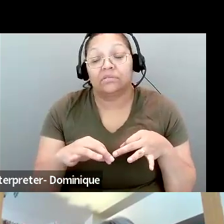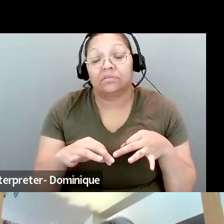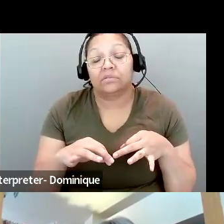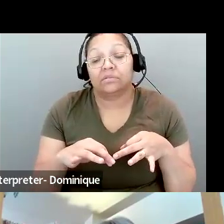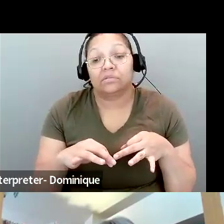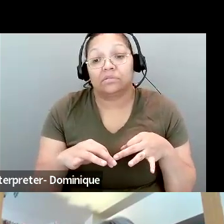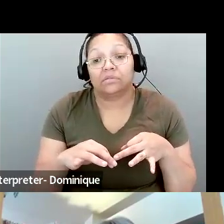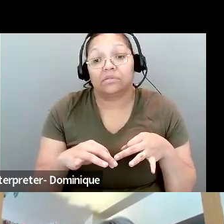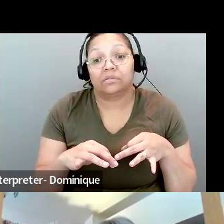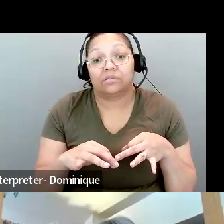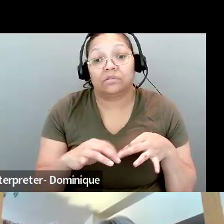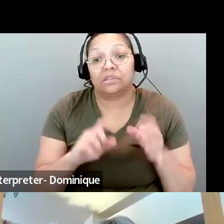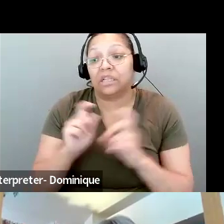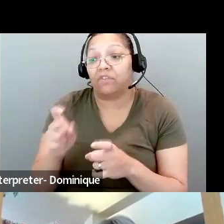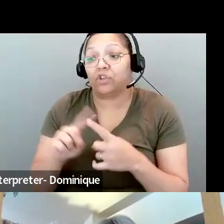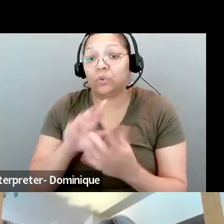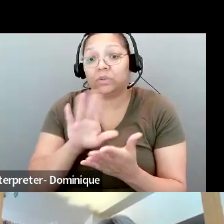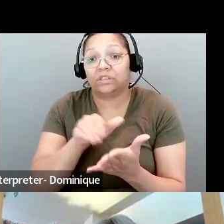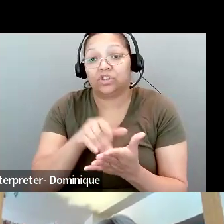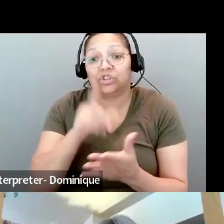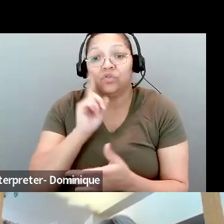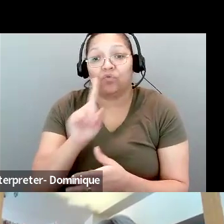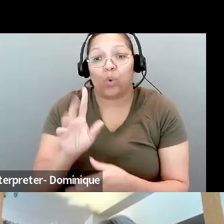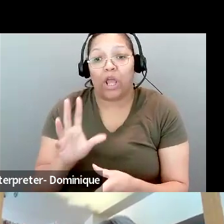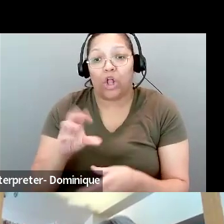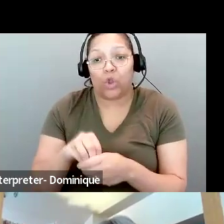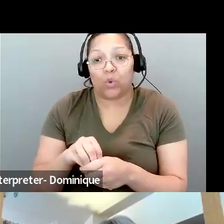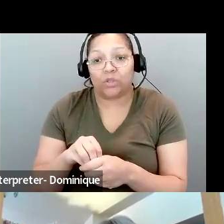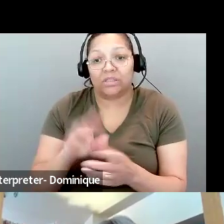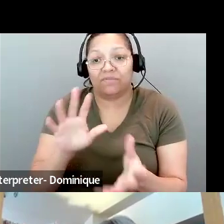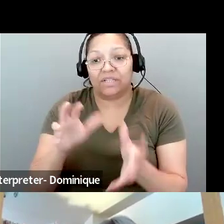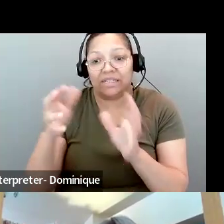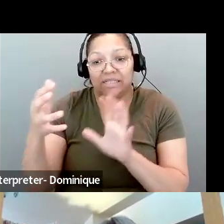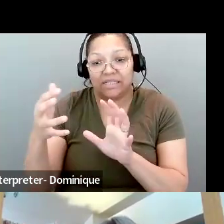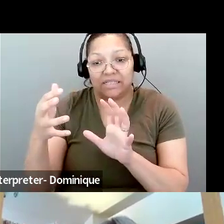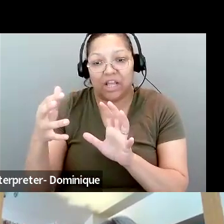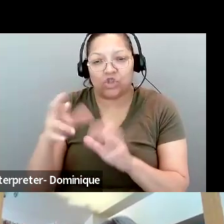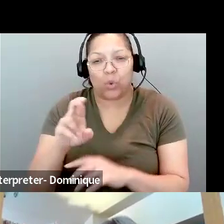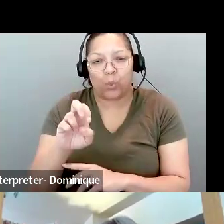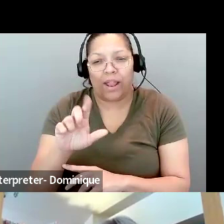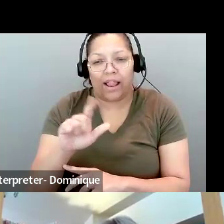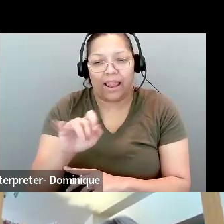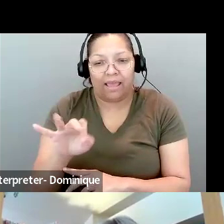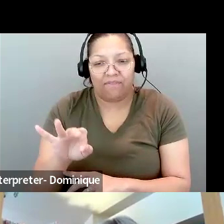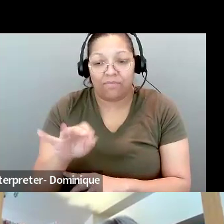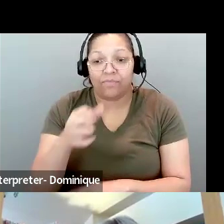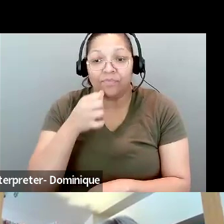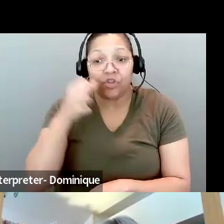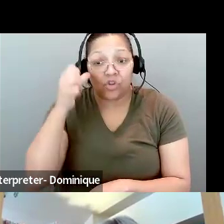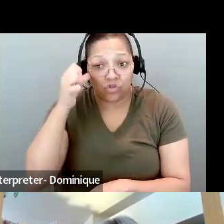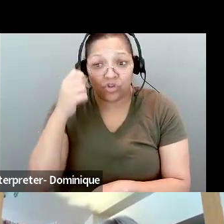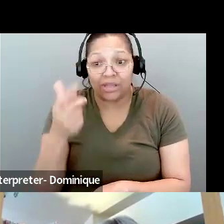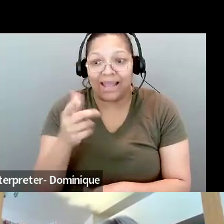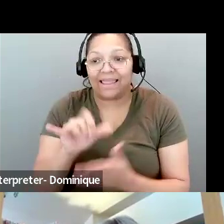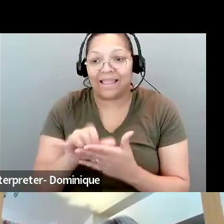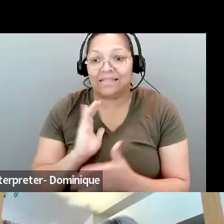to the Center for Inclusive Disaster Relief. it. So as of yesterday, that is our